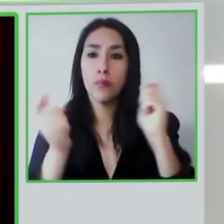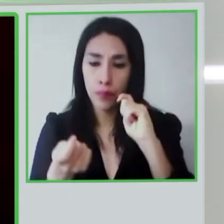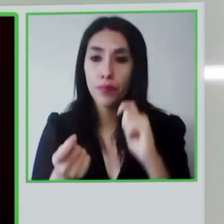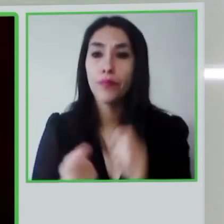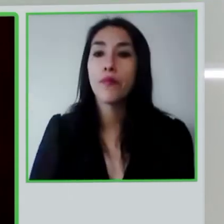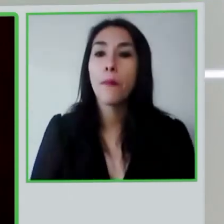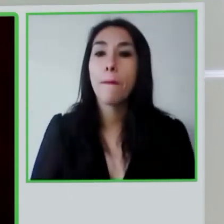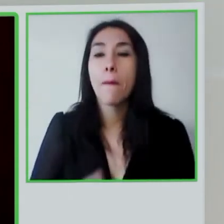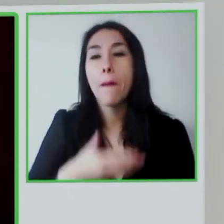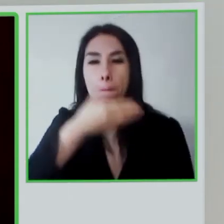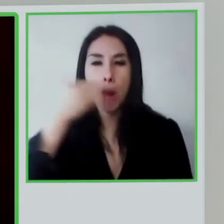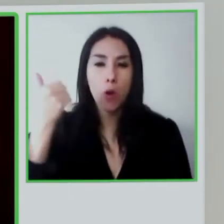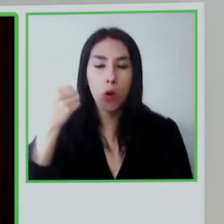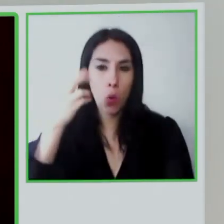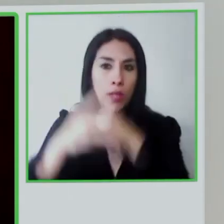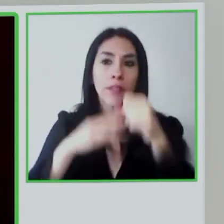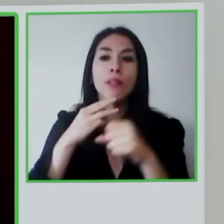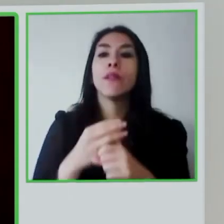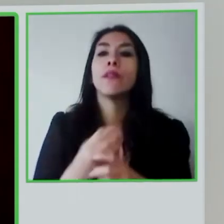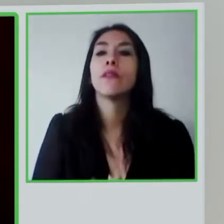We have 1.3